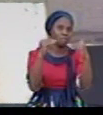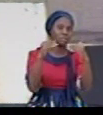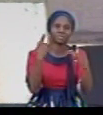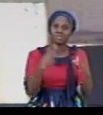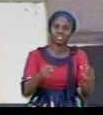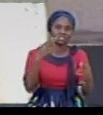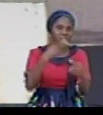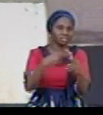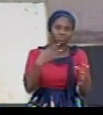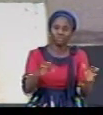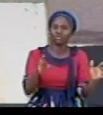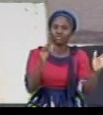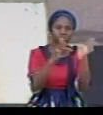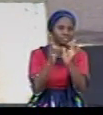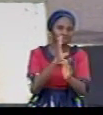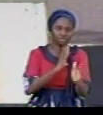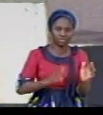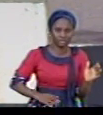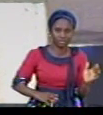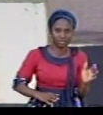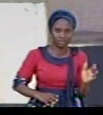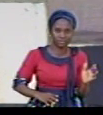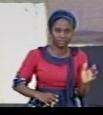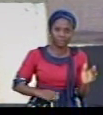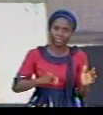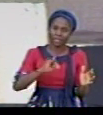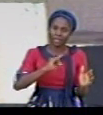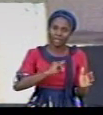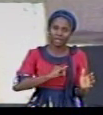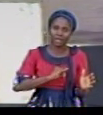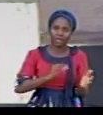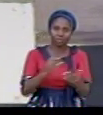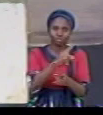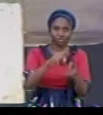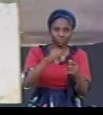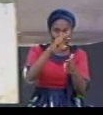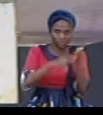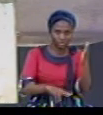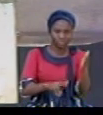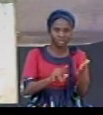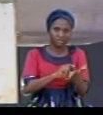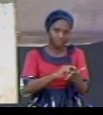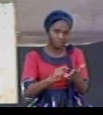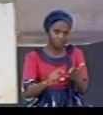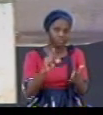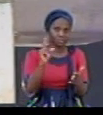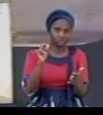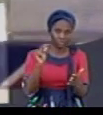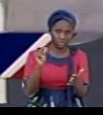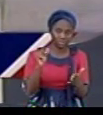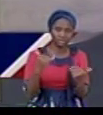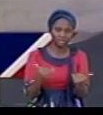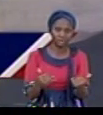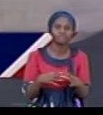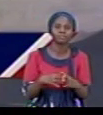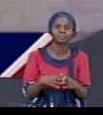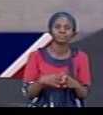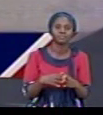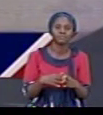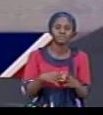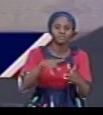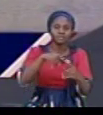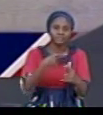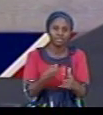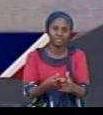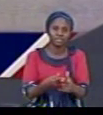of Jesus Christ. I want you to look at verse 20 now. Look at verse 20.